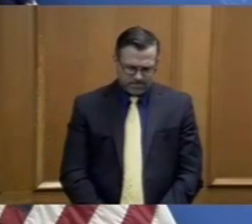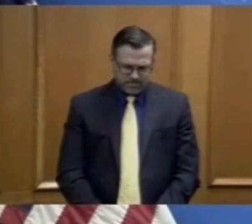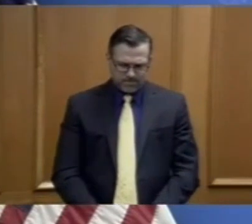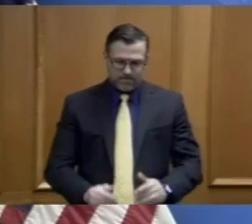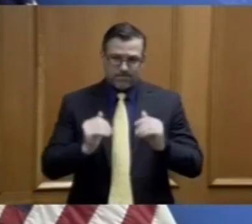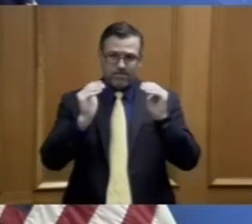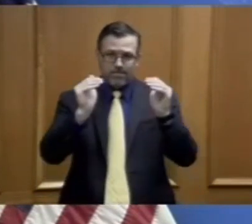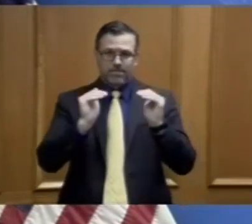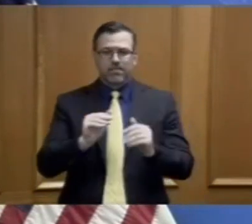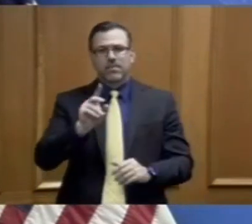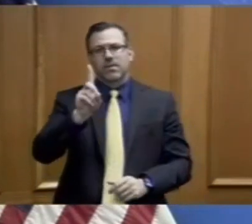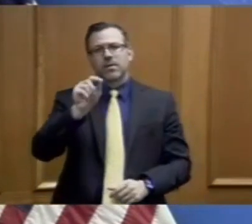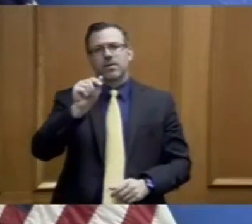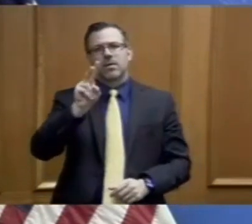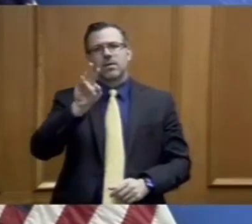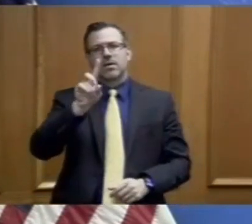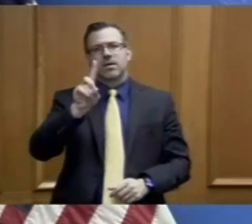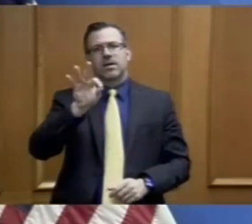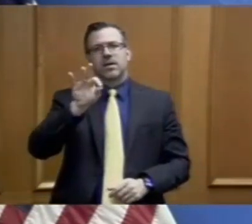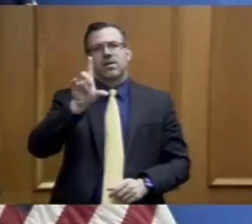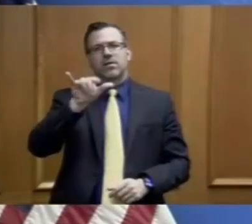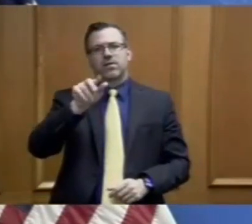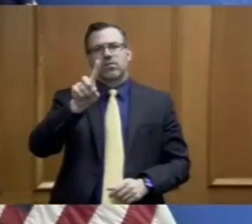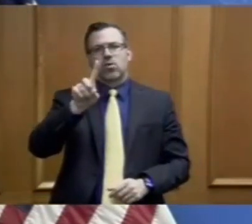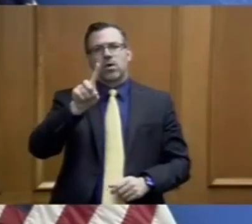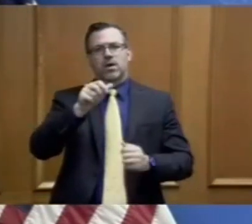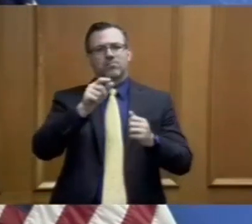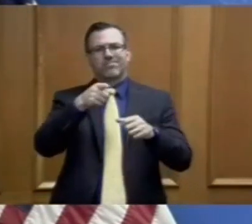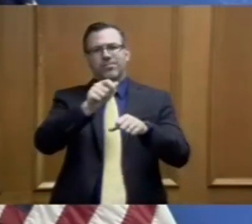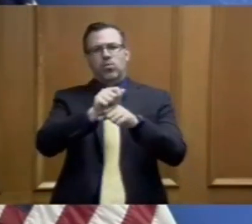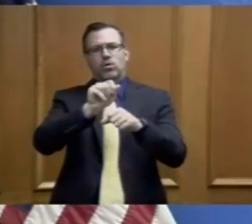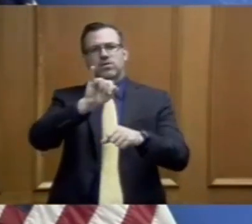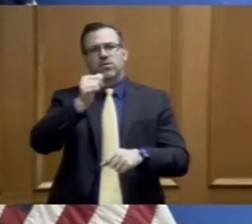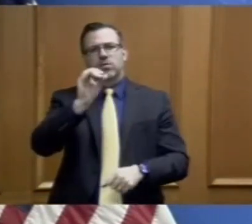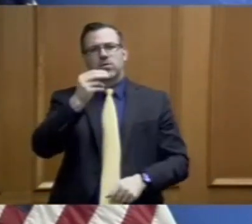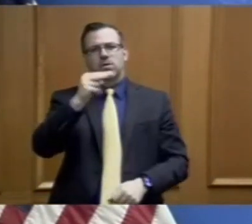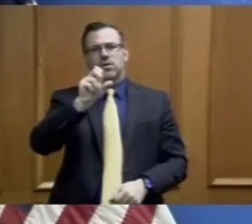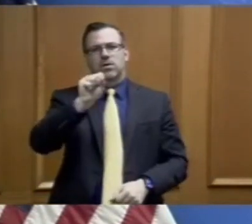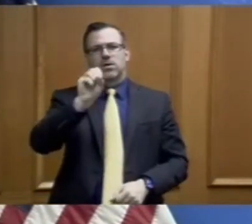Next, we'll go to David Floyd with the Johnson City Press. David, your line is open.